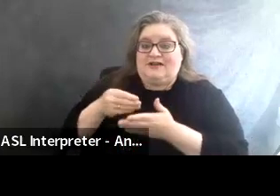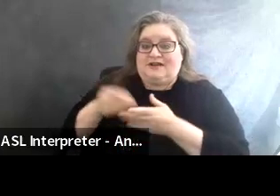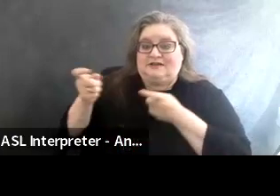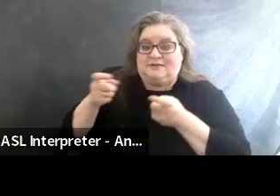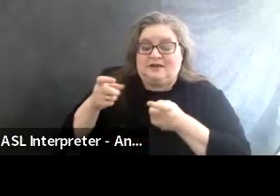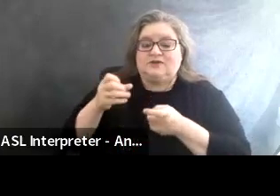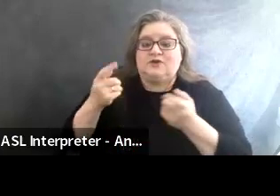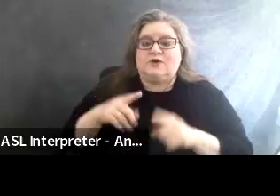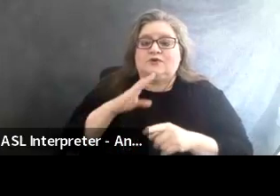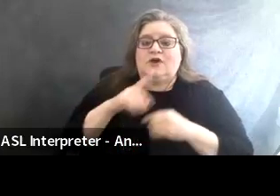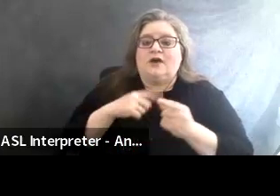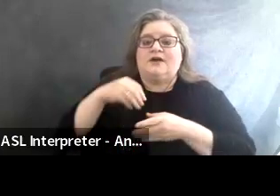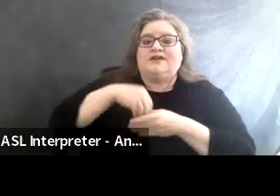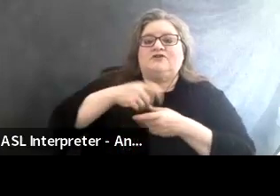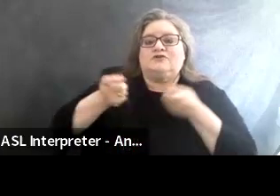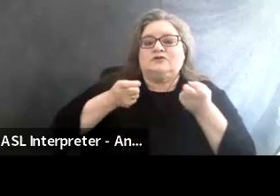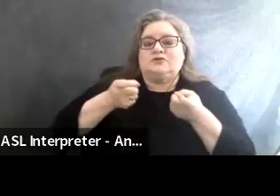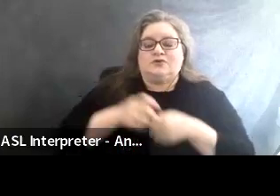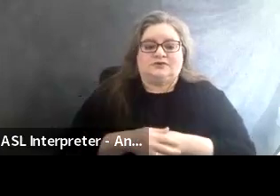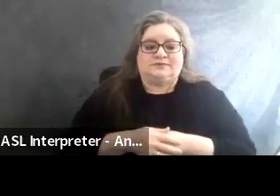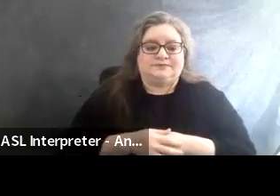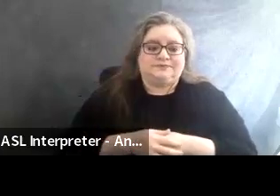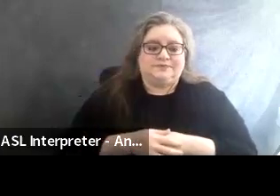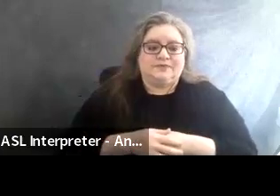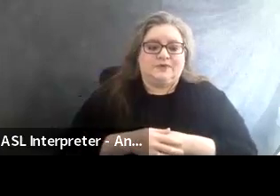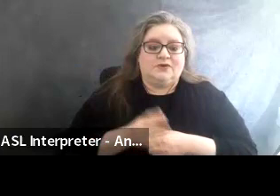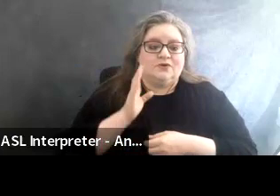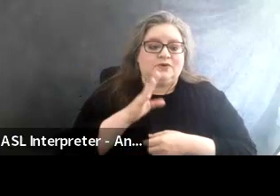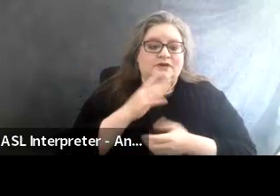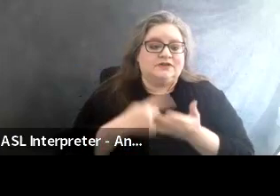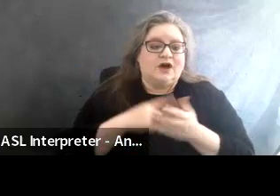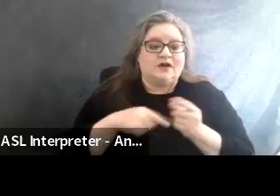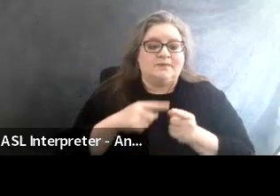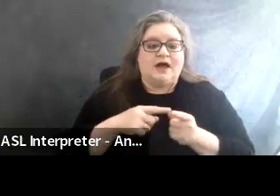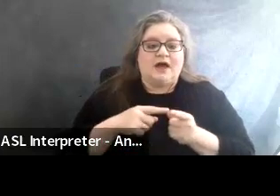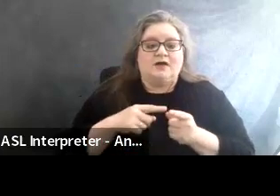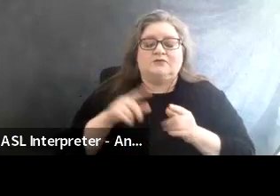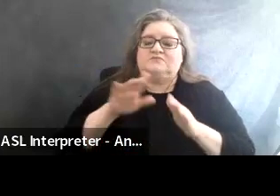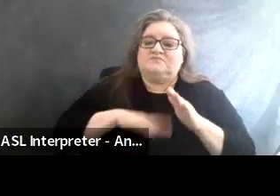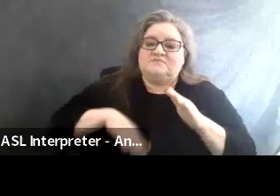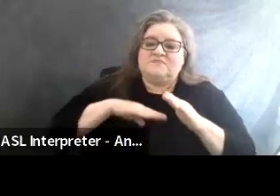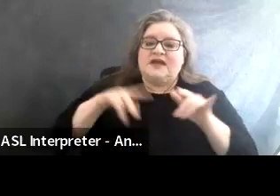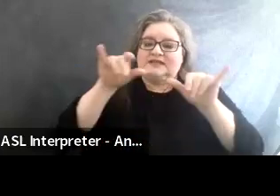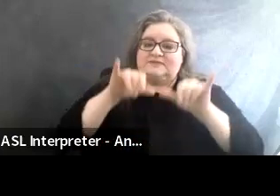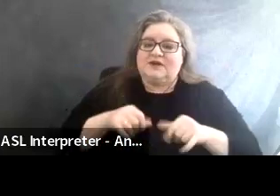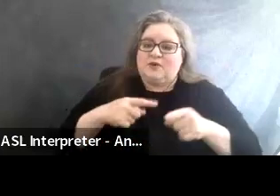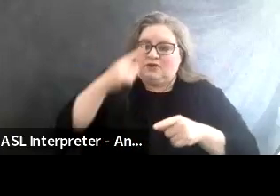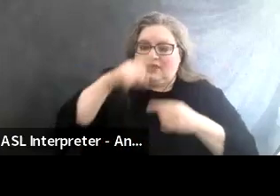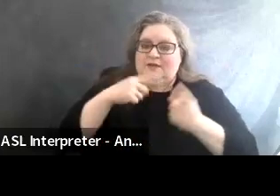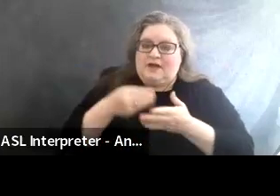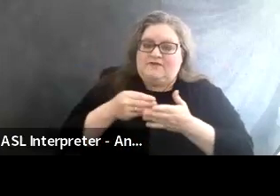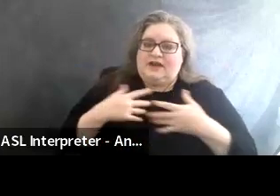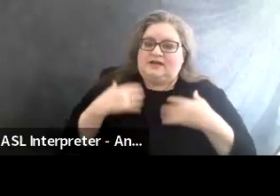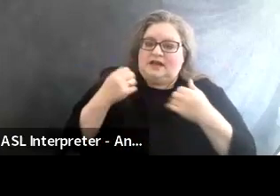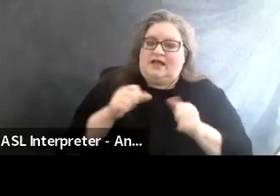management. So we're going to be talking about internal controls. We're going to be talking about some basic metrics to think about when you're thinking about financial health